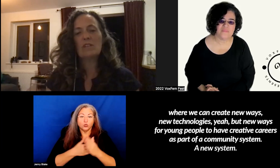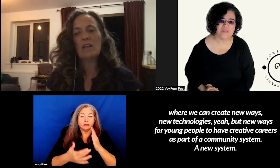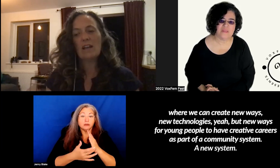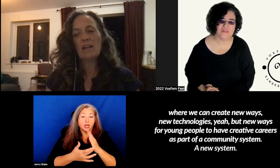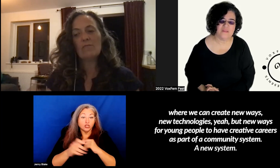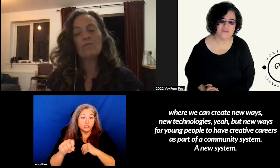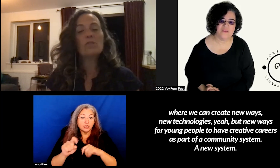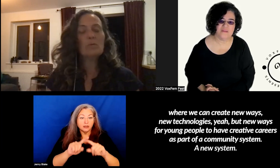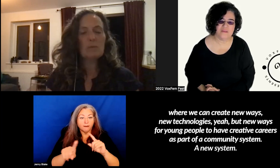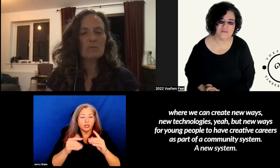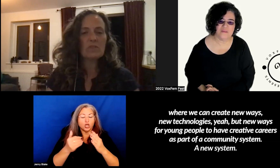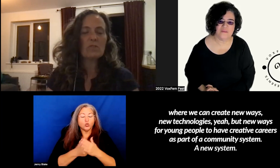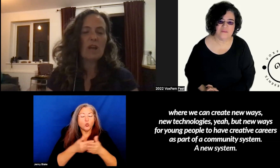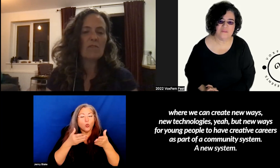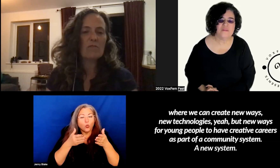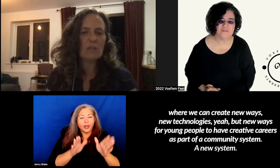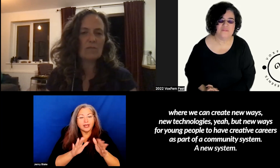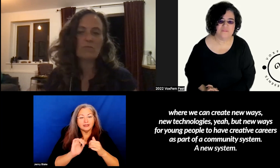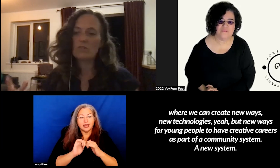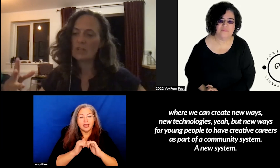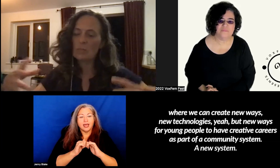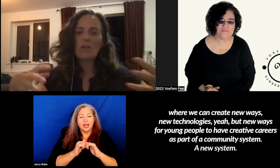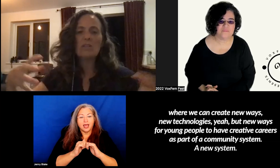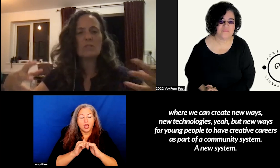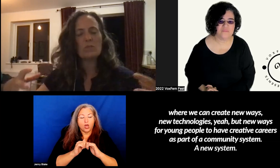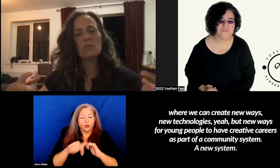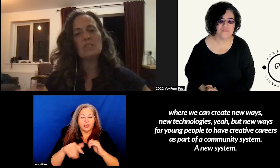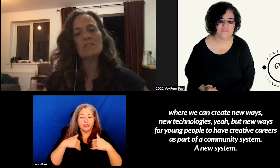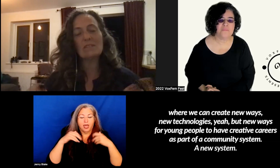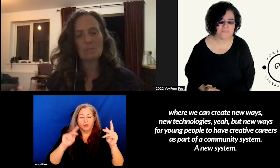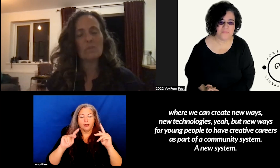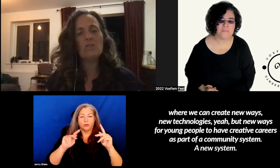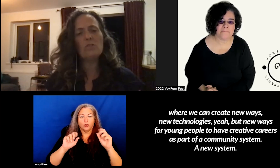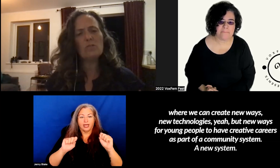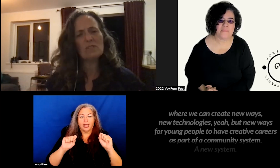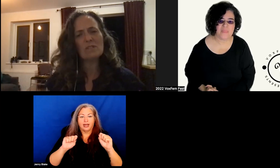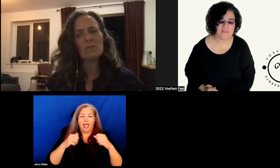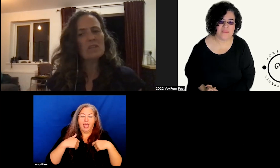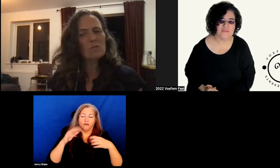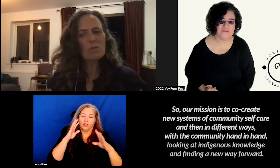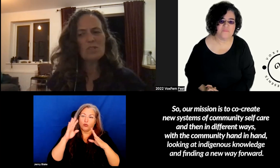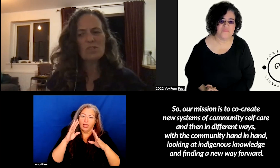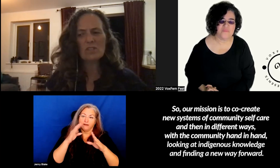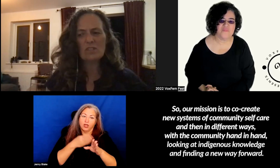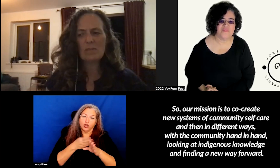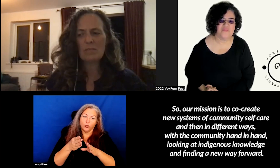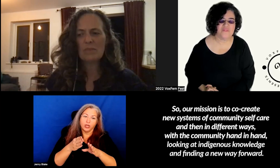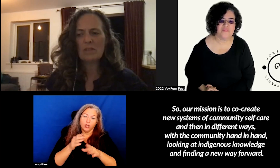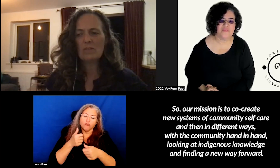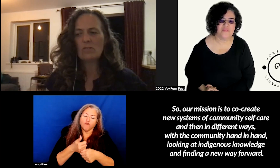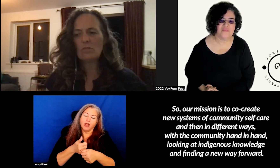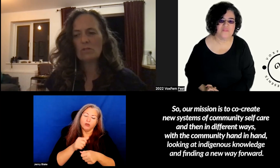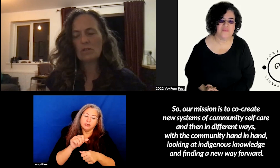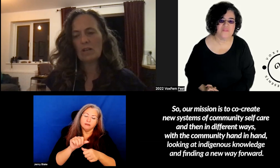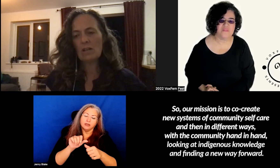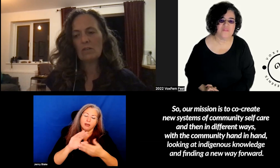of for young people to have creative careers as part of a community system, a new system. So our mission is